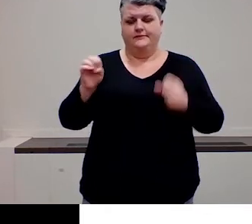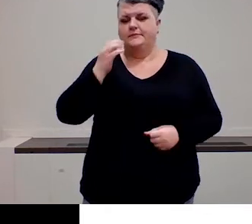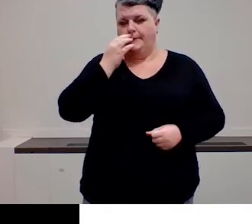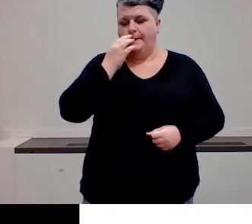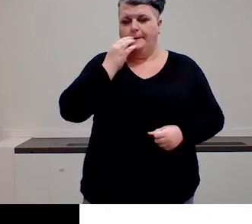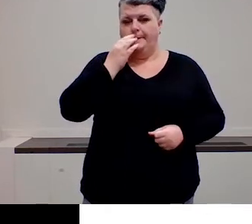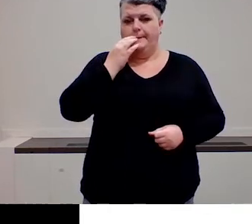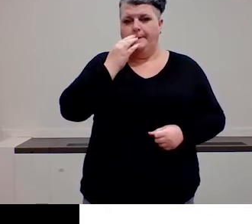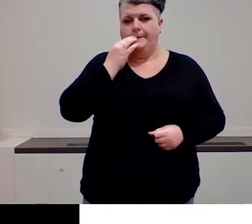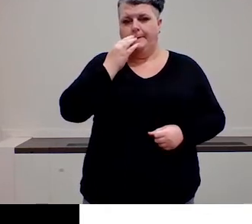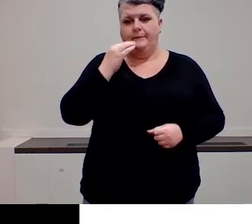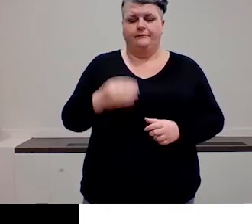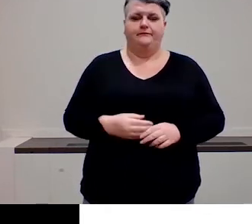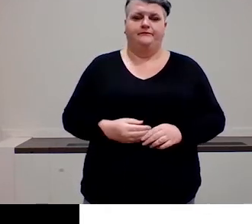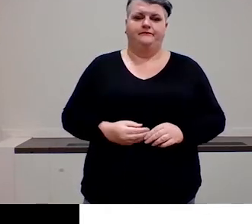Yes.